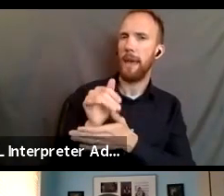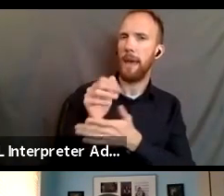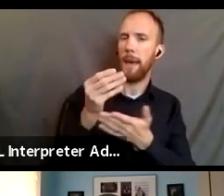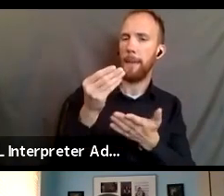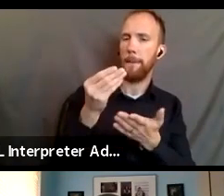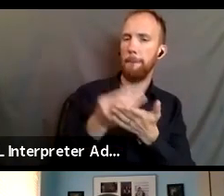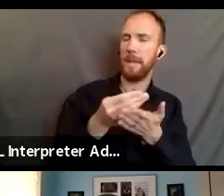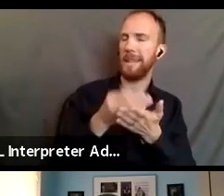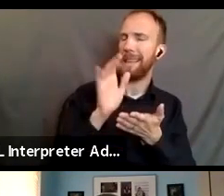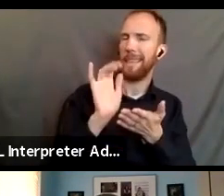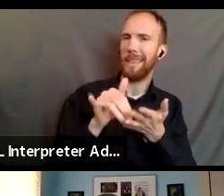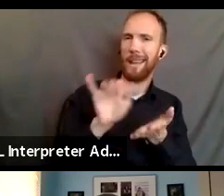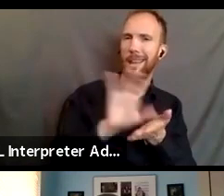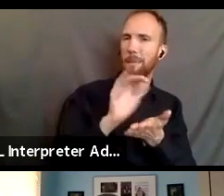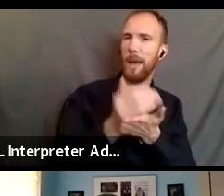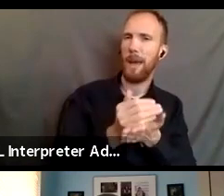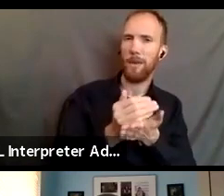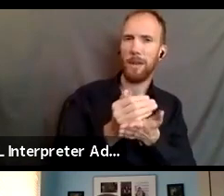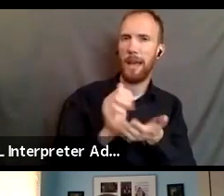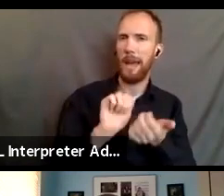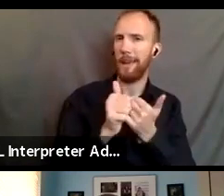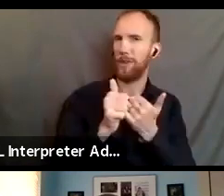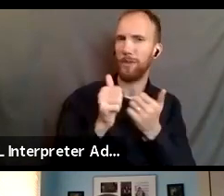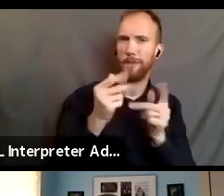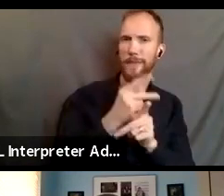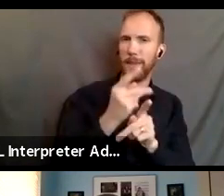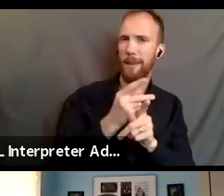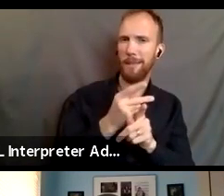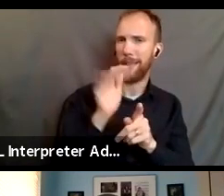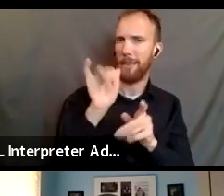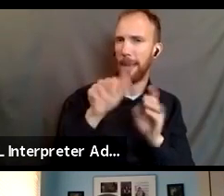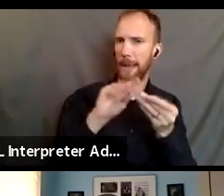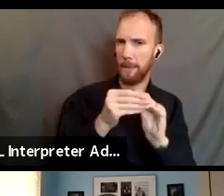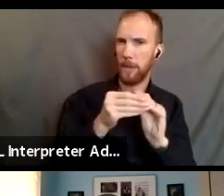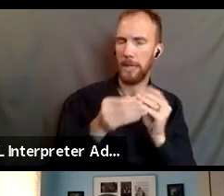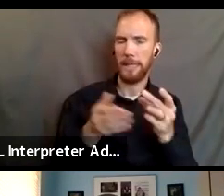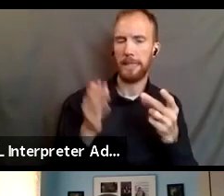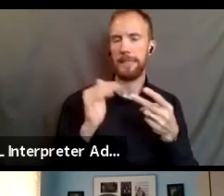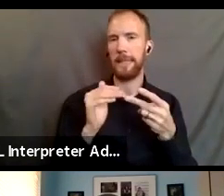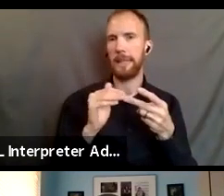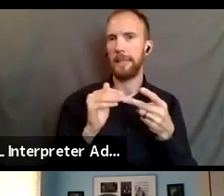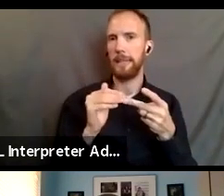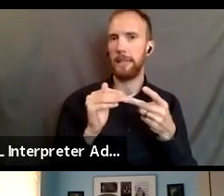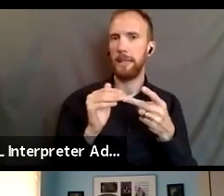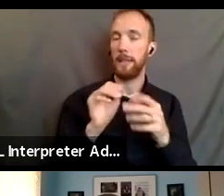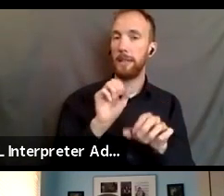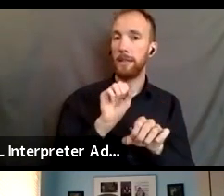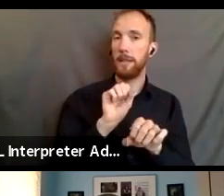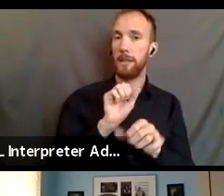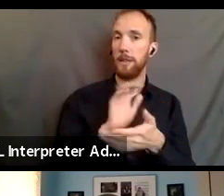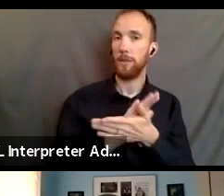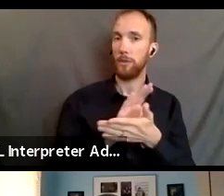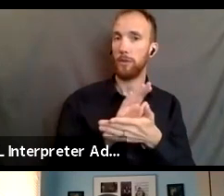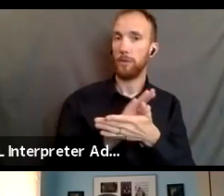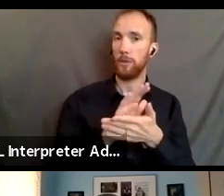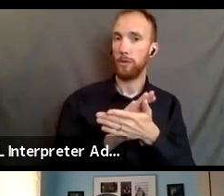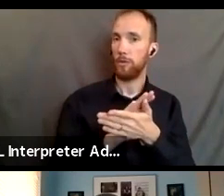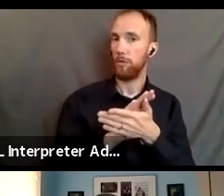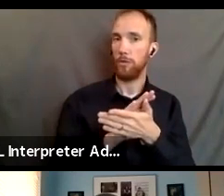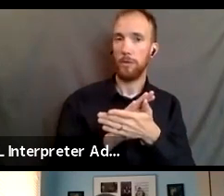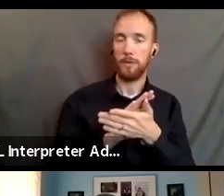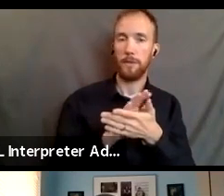and then the second question is will the work of the school funding working group continue and how will it